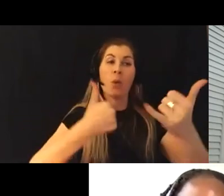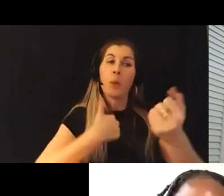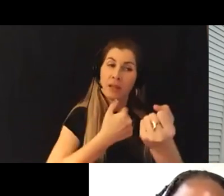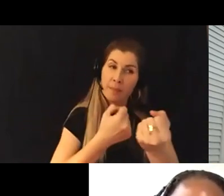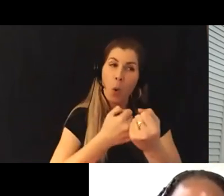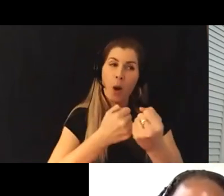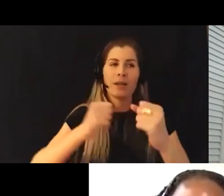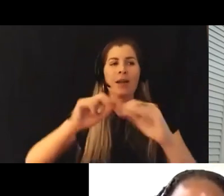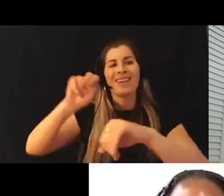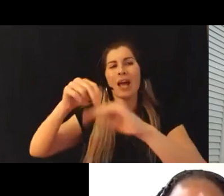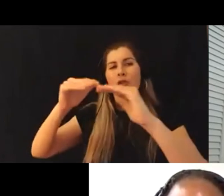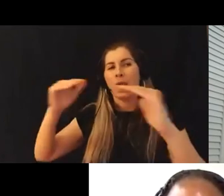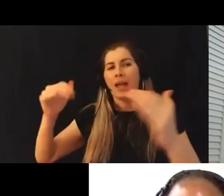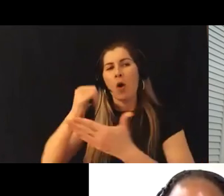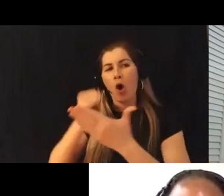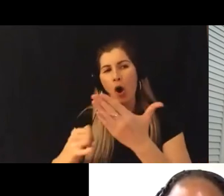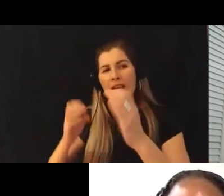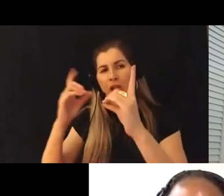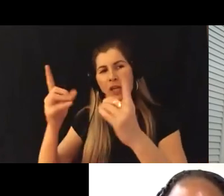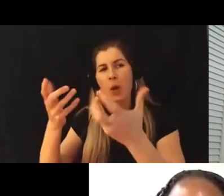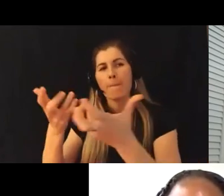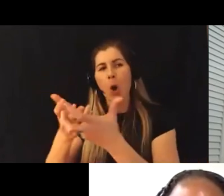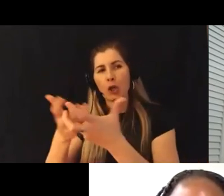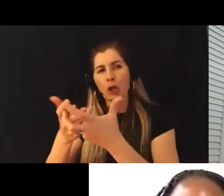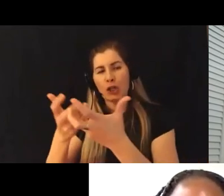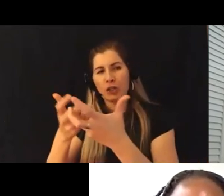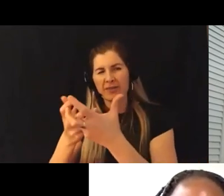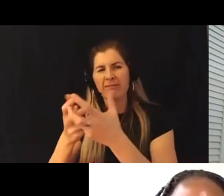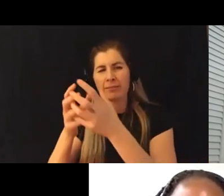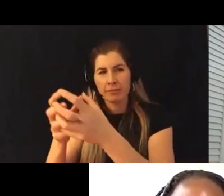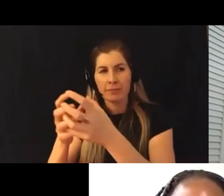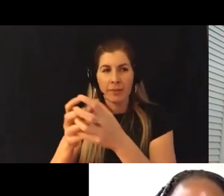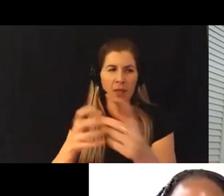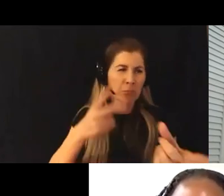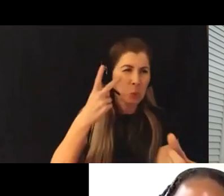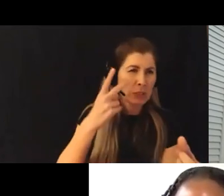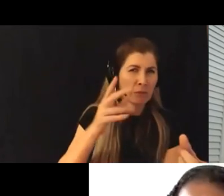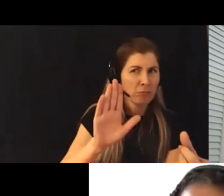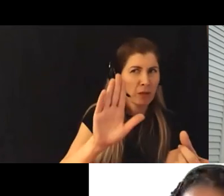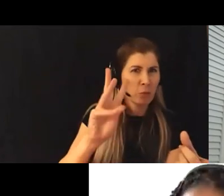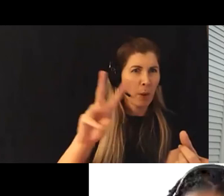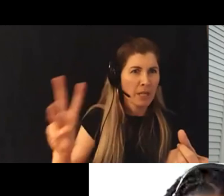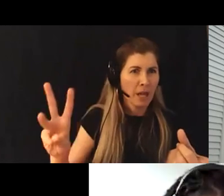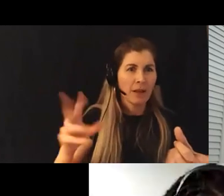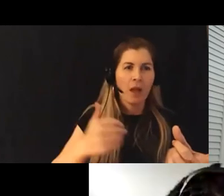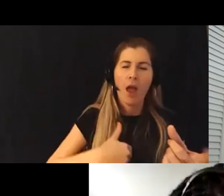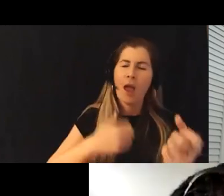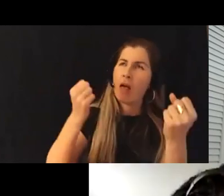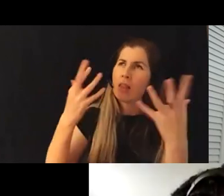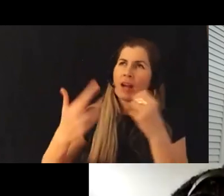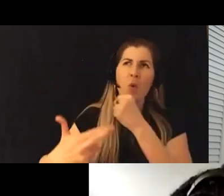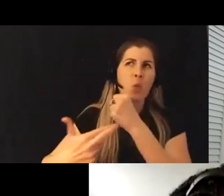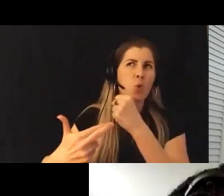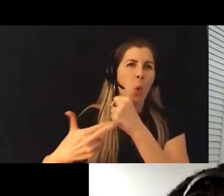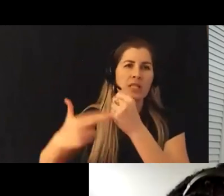national level, the Arts Education Partnership, which if you haven't visited their website, there are tons of resources on there